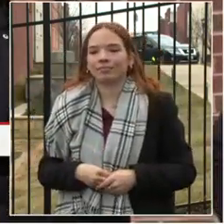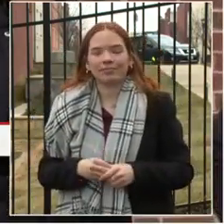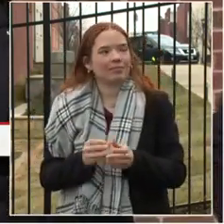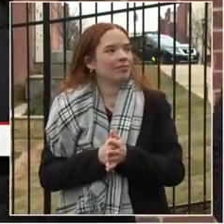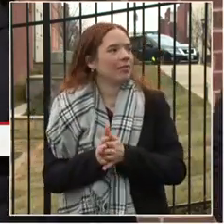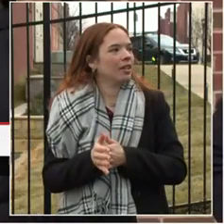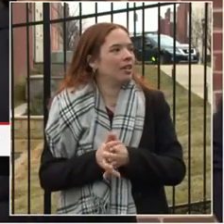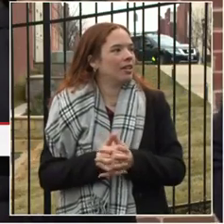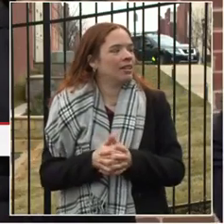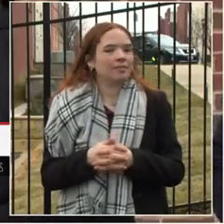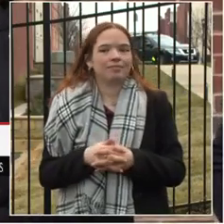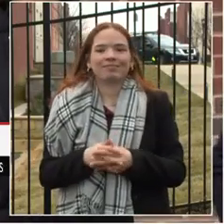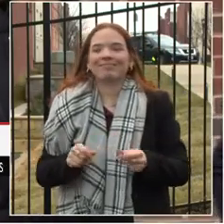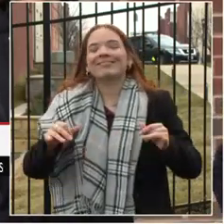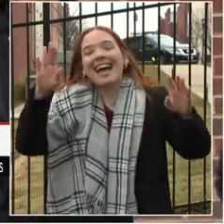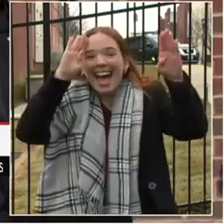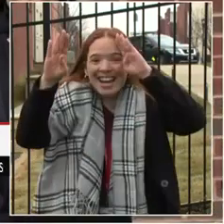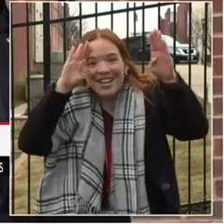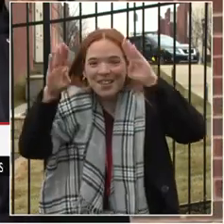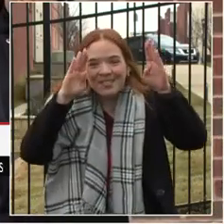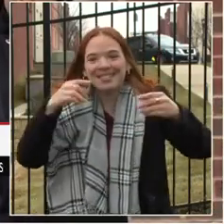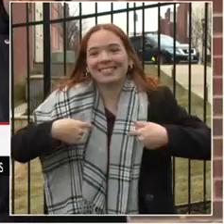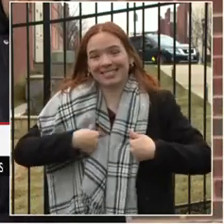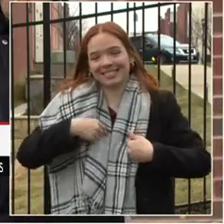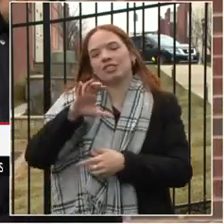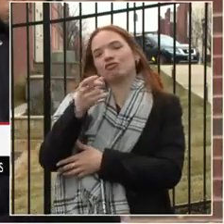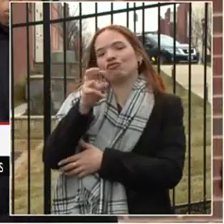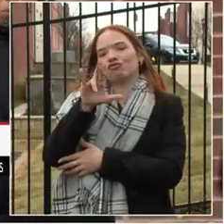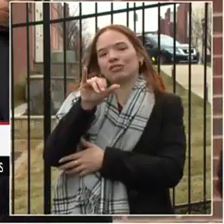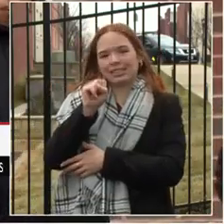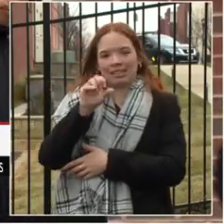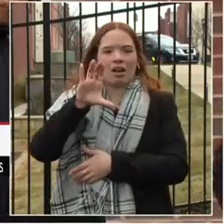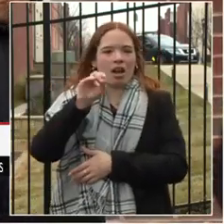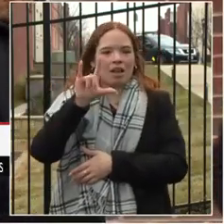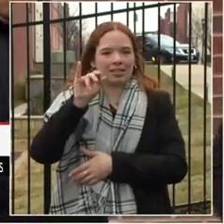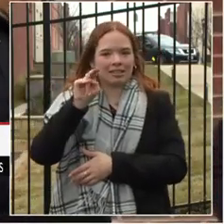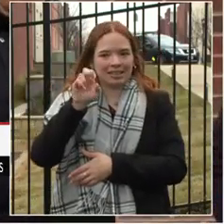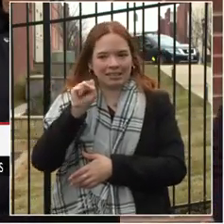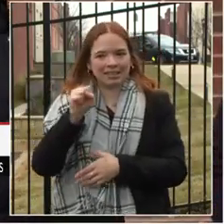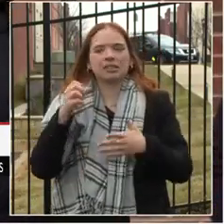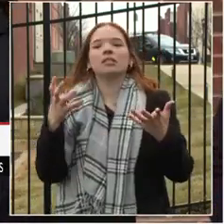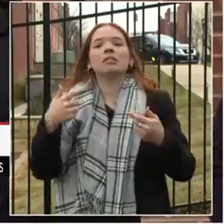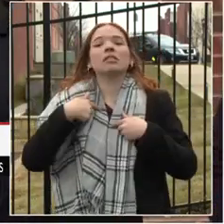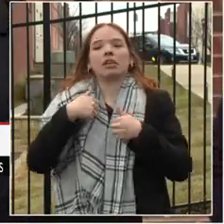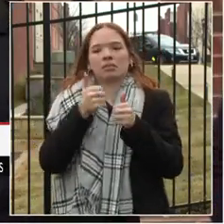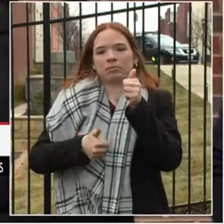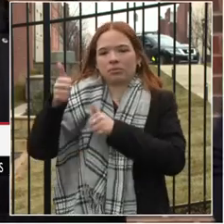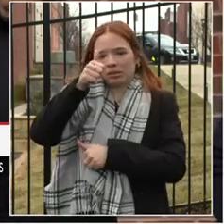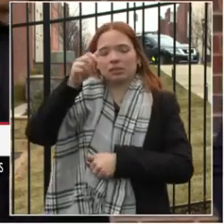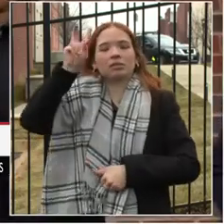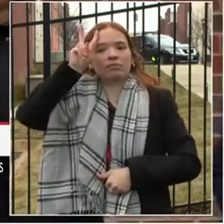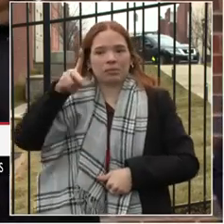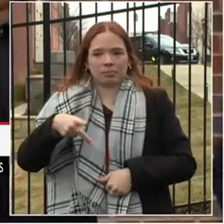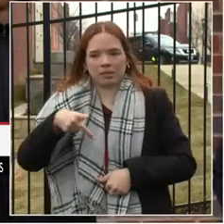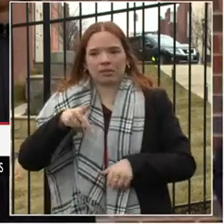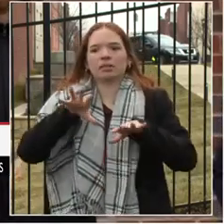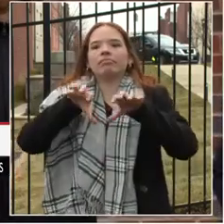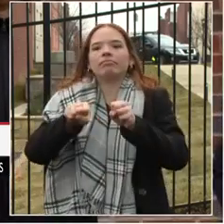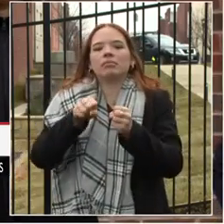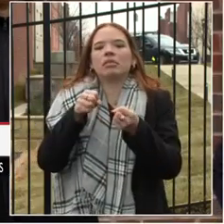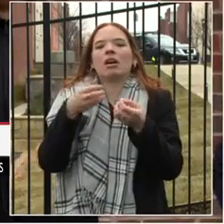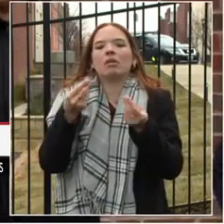Hi, everyone. My name's Chris Collins. I'm Senior Vice President of Acquisitions and Development for Tri-Point